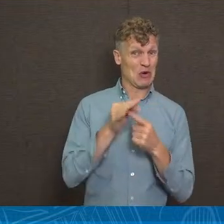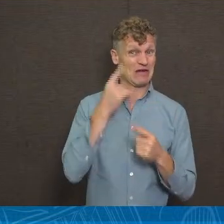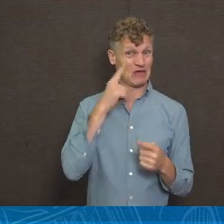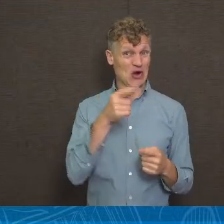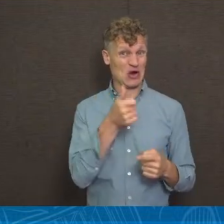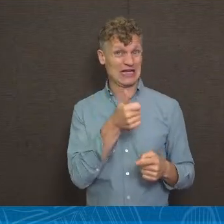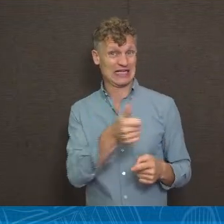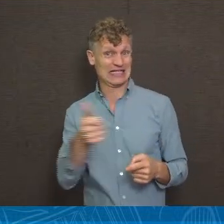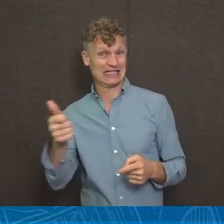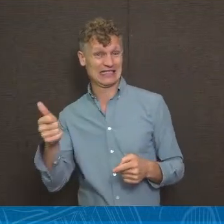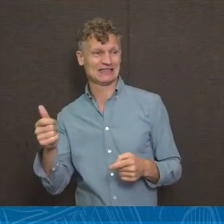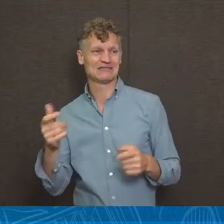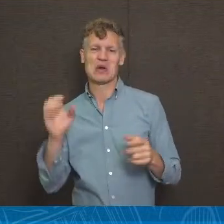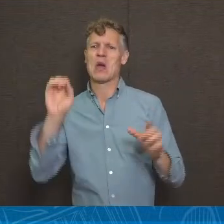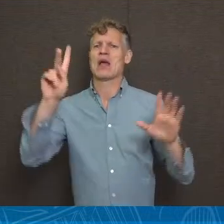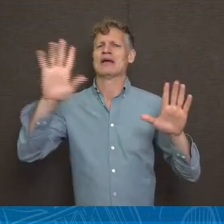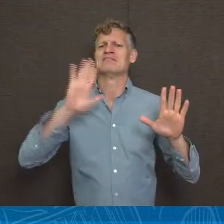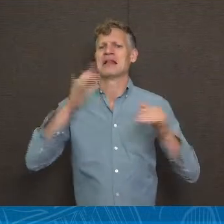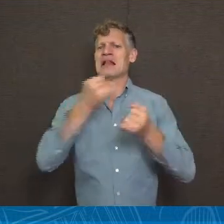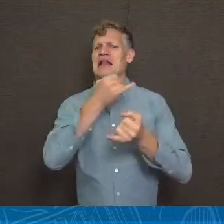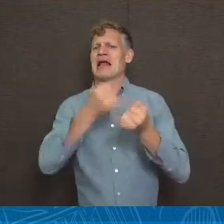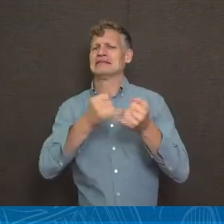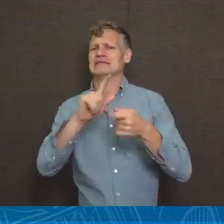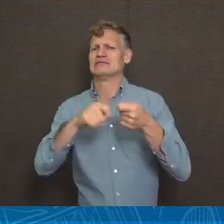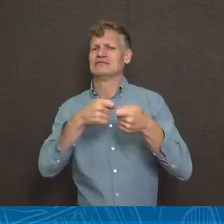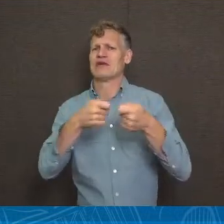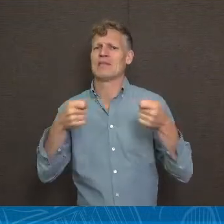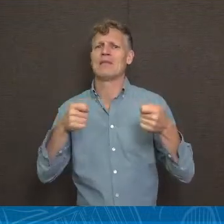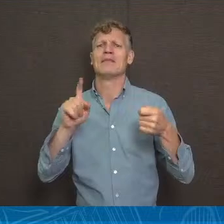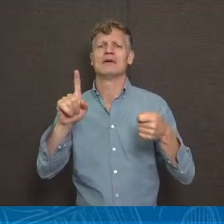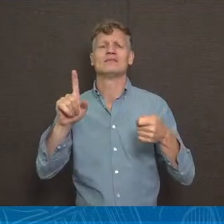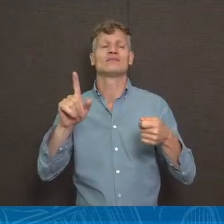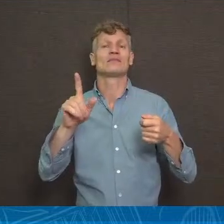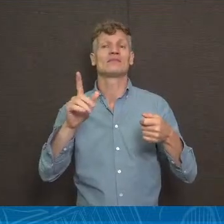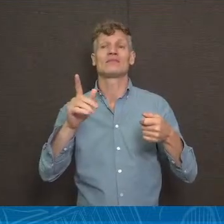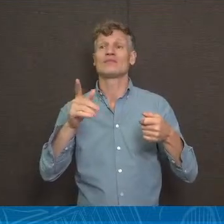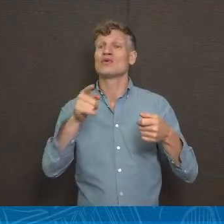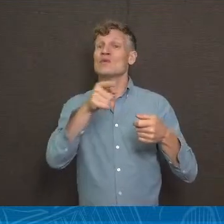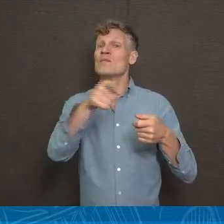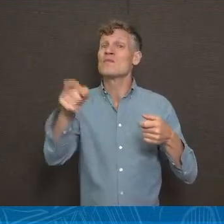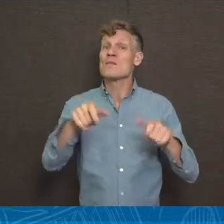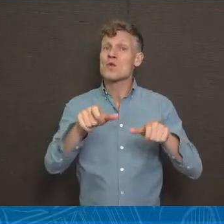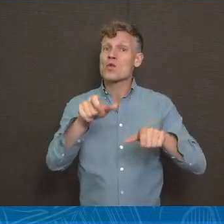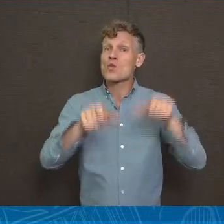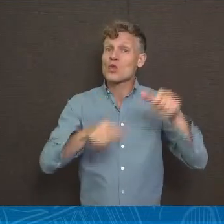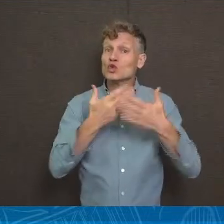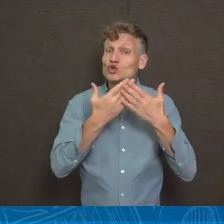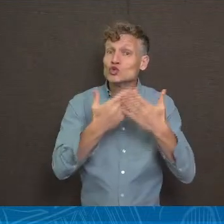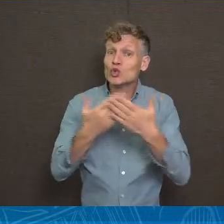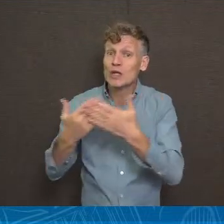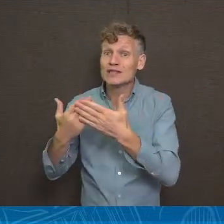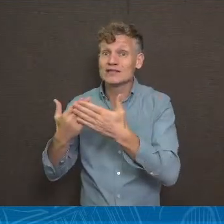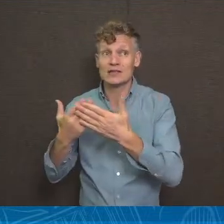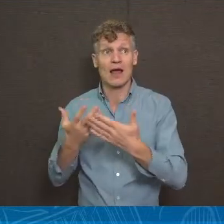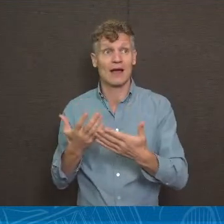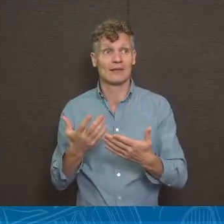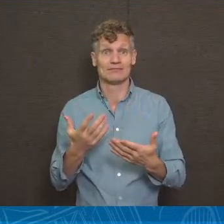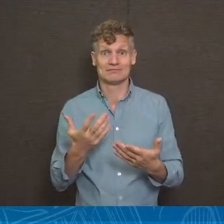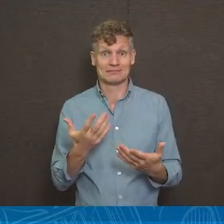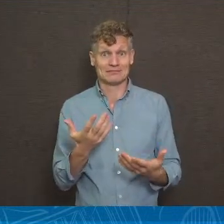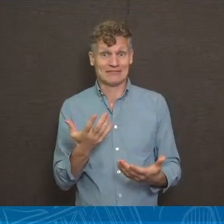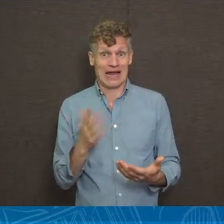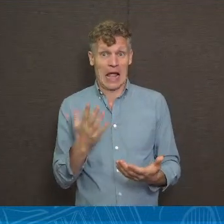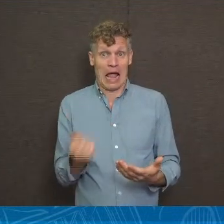the first one. Okay, I'll just say the last thing. So students, if you're interested in this area, there is a career